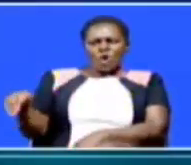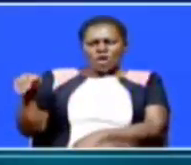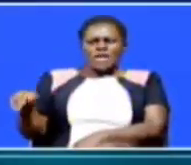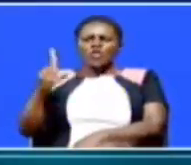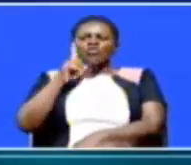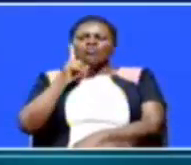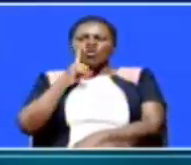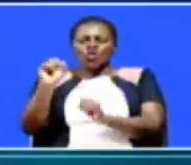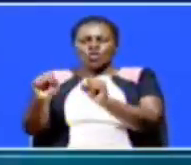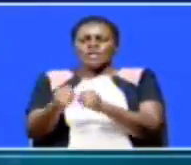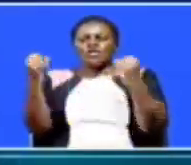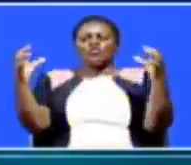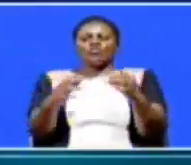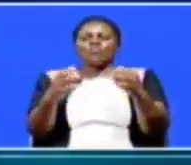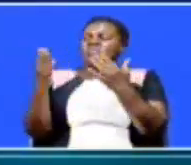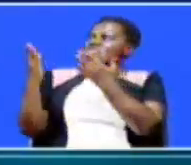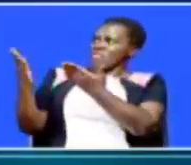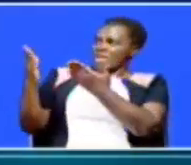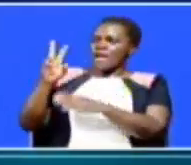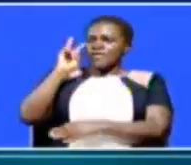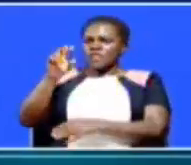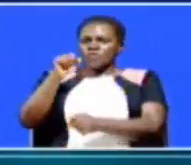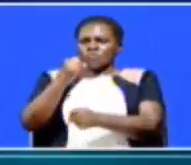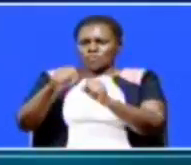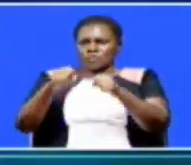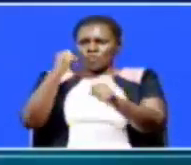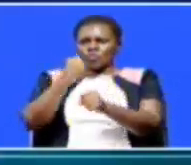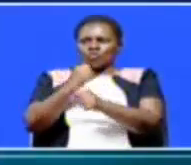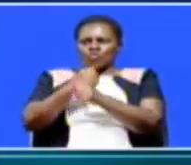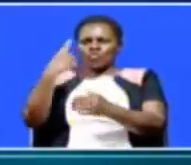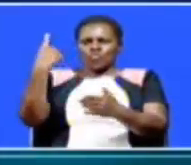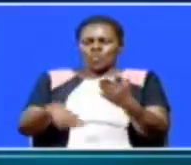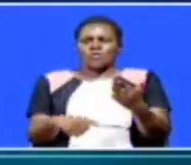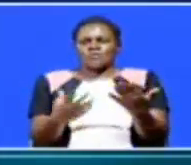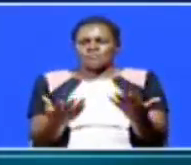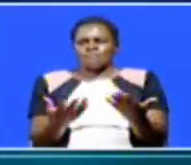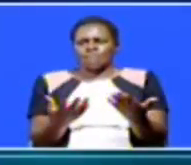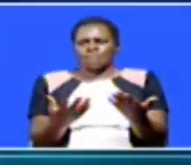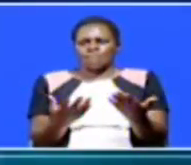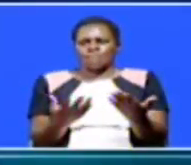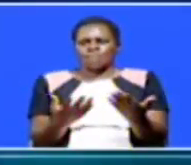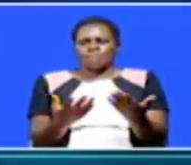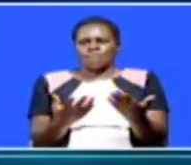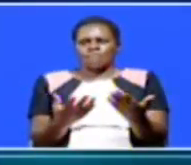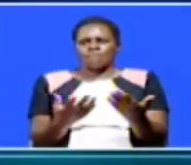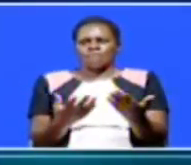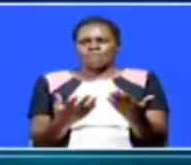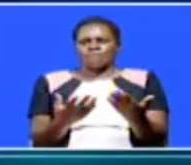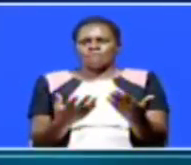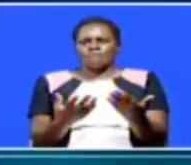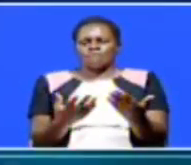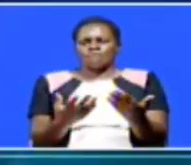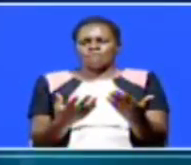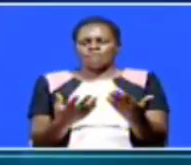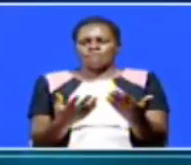the rescue team will be there to see what they can do better for the people of Mungwa area